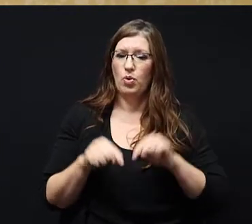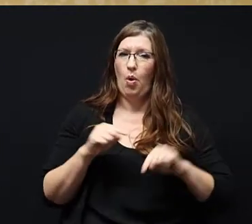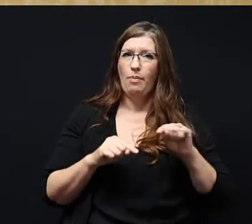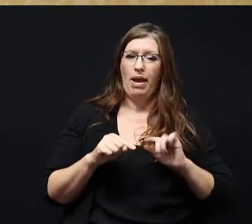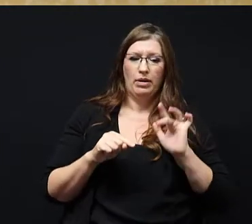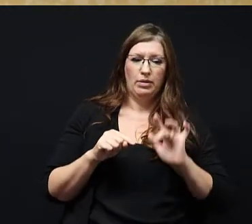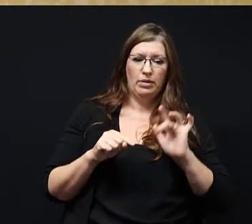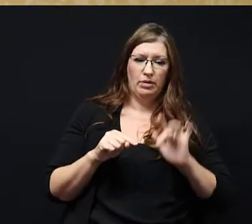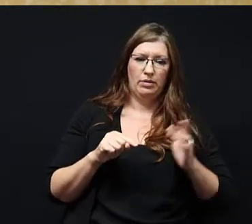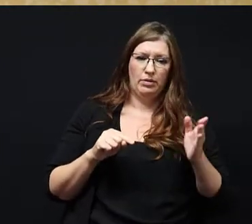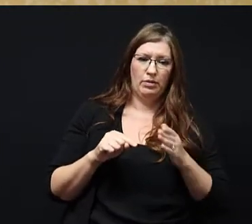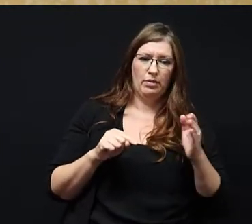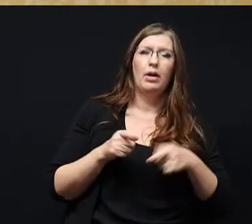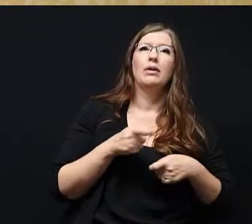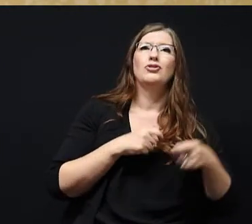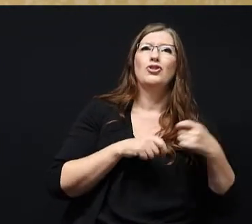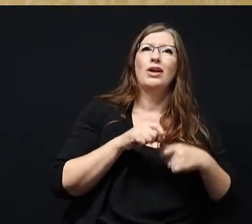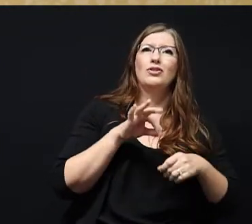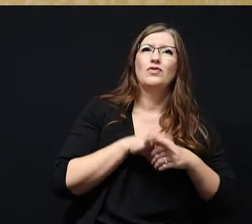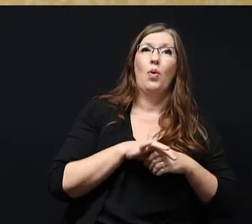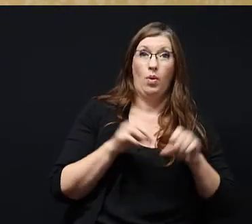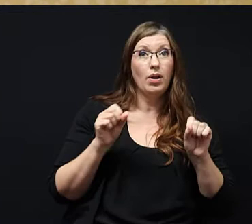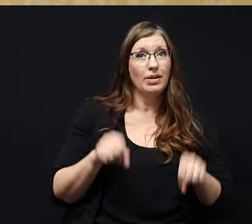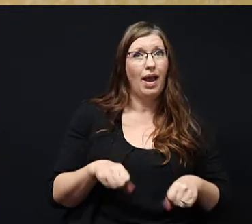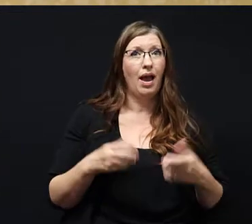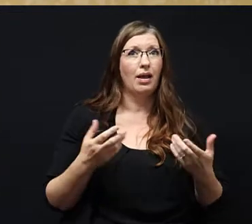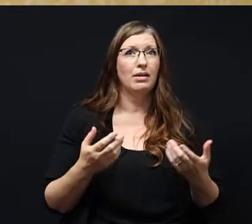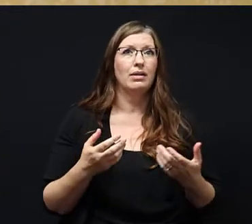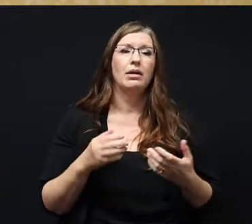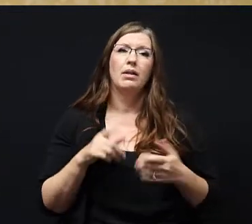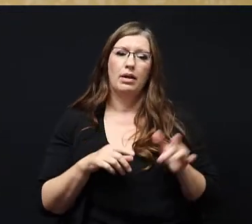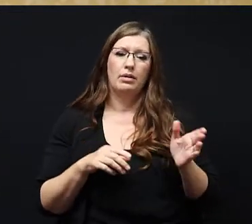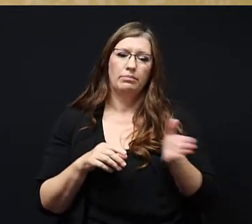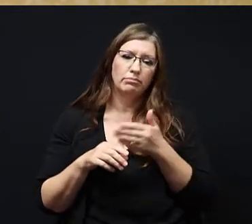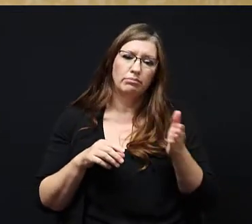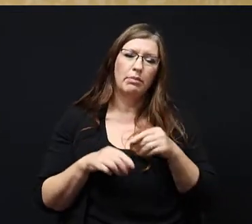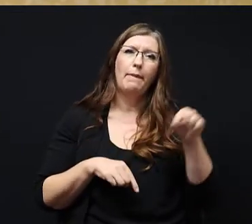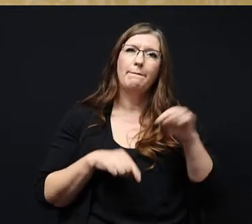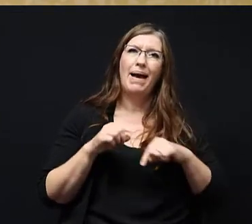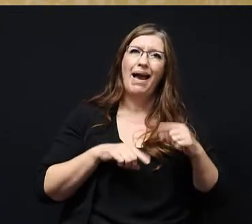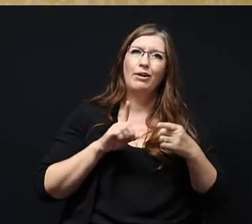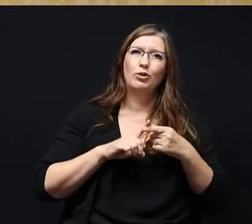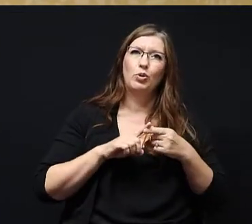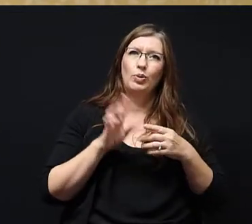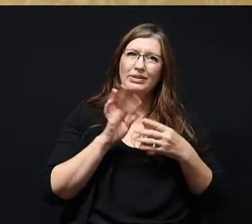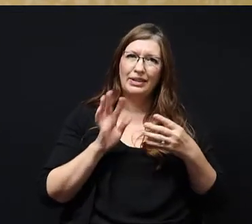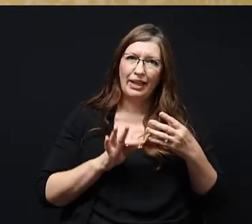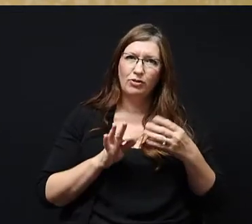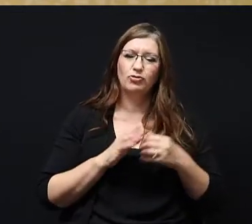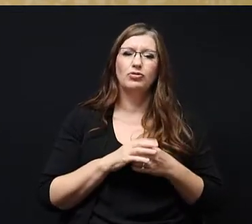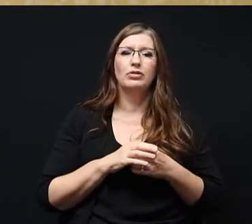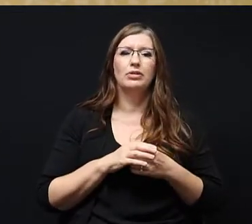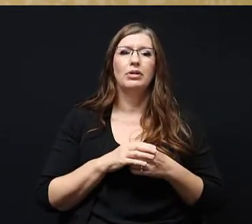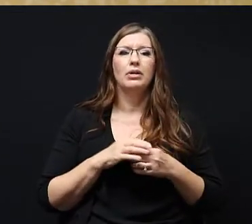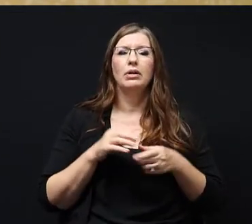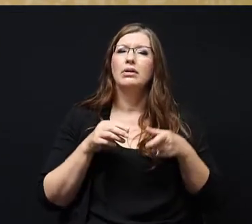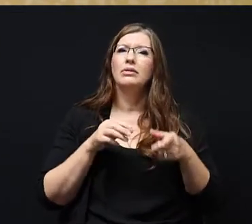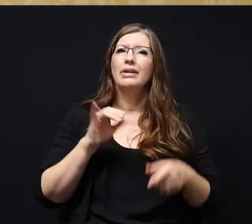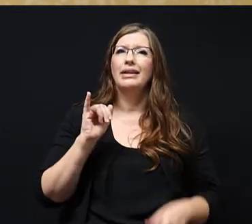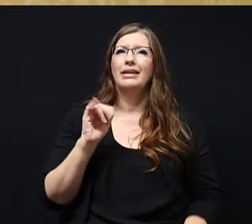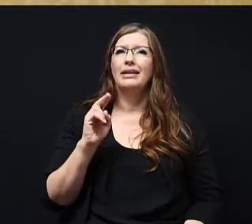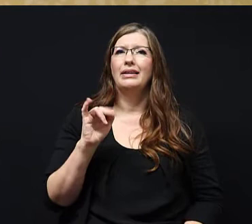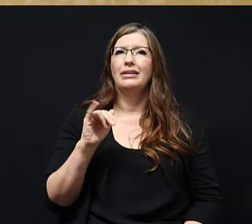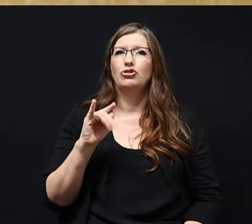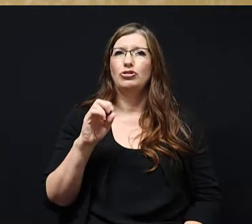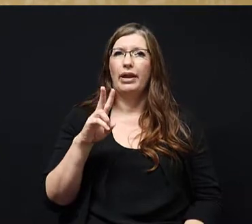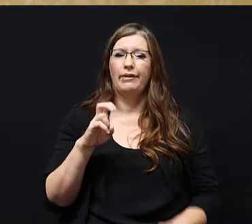do is go back to the measure and click to change the vote. They get back to the selection. In this case, we went to the